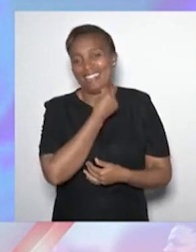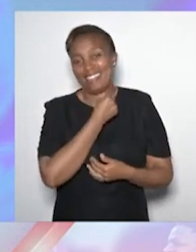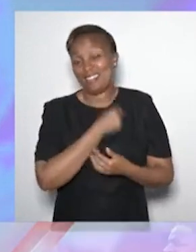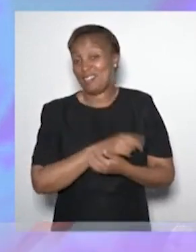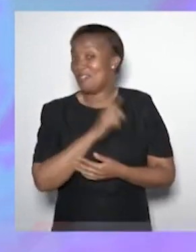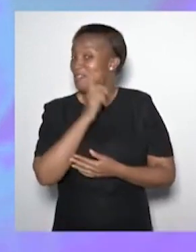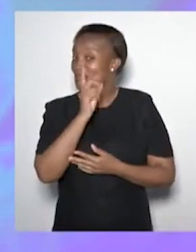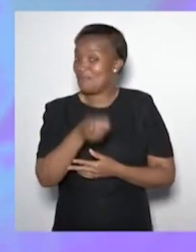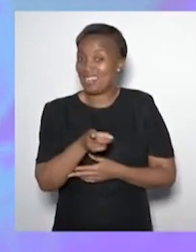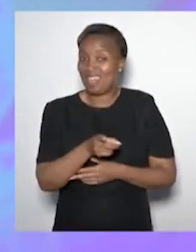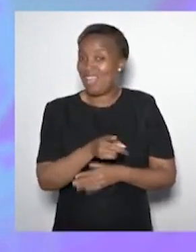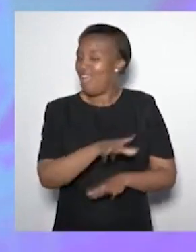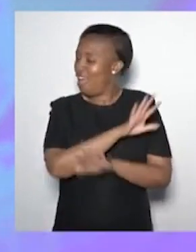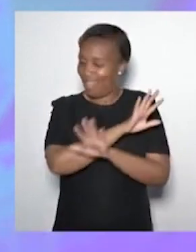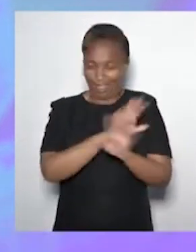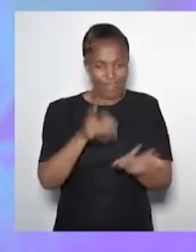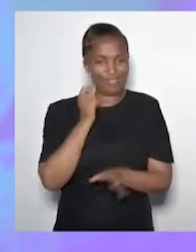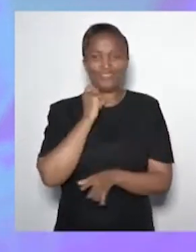But I didn't say that.